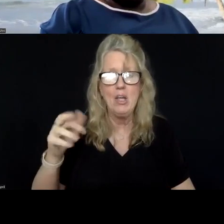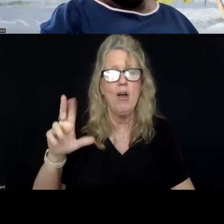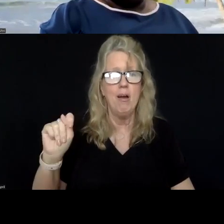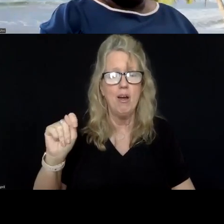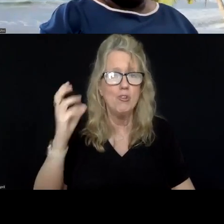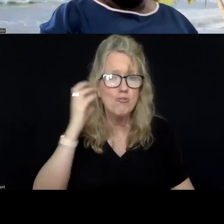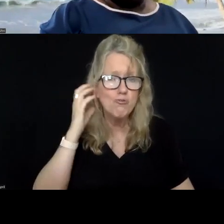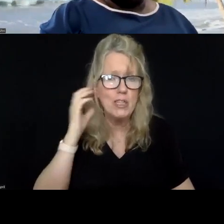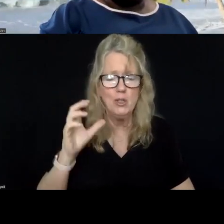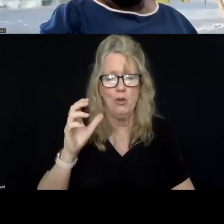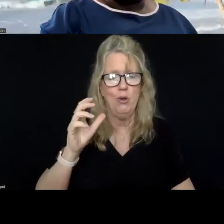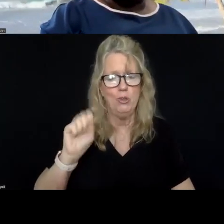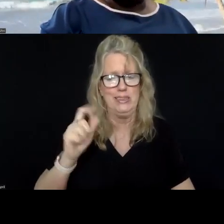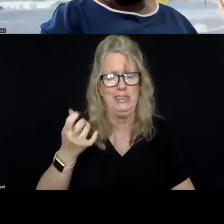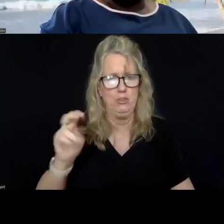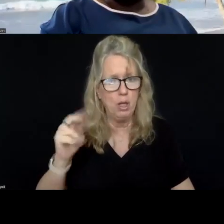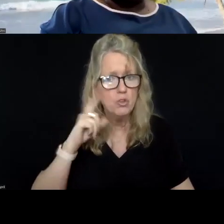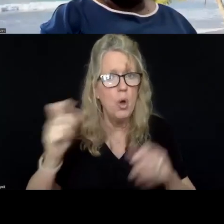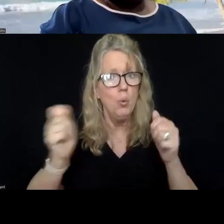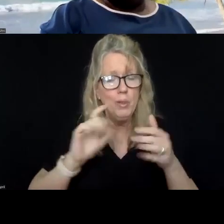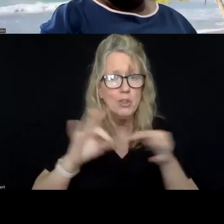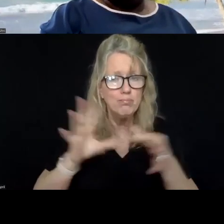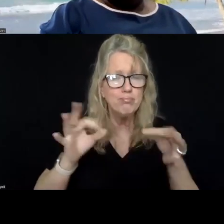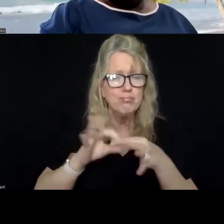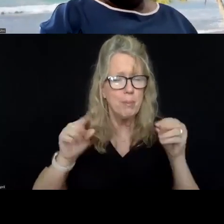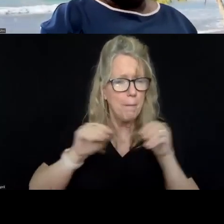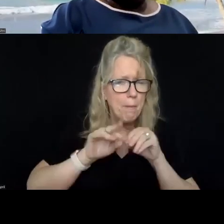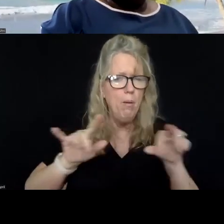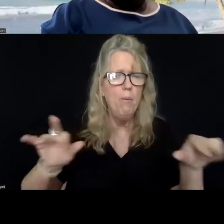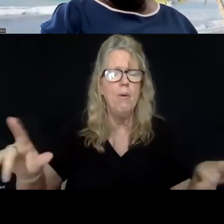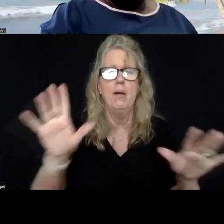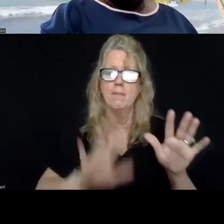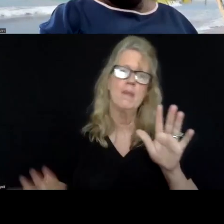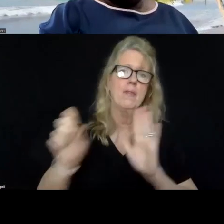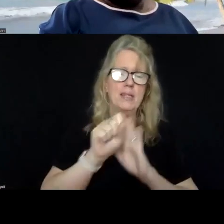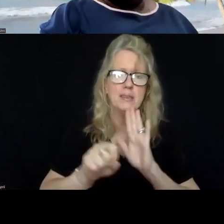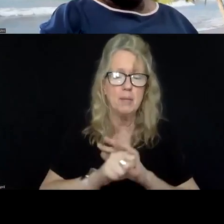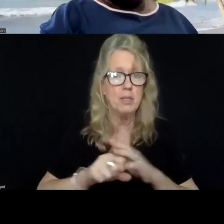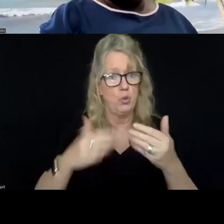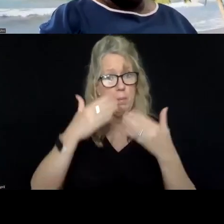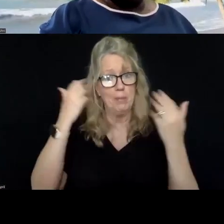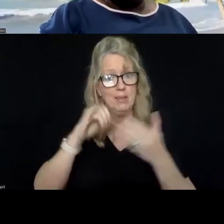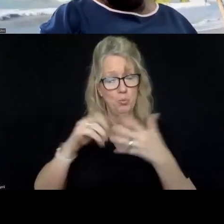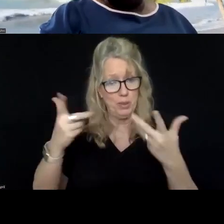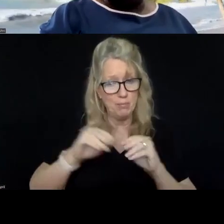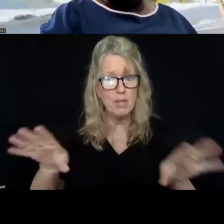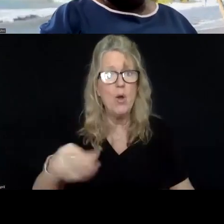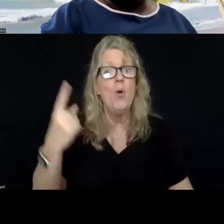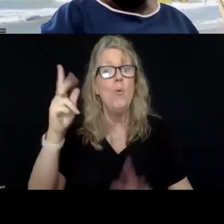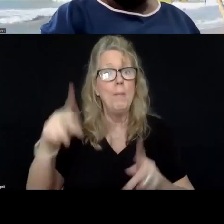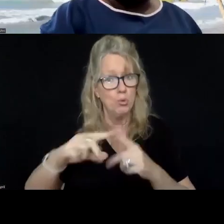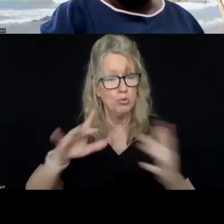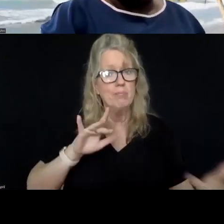So we were able to get the word out across the entire state. As a result, we had one person to contact